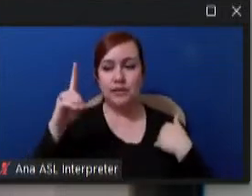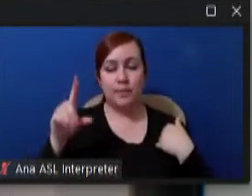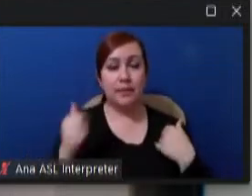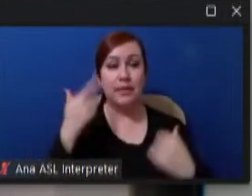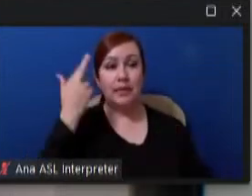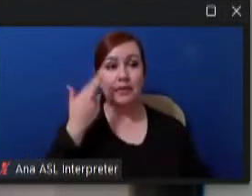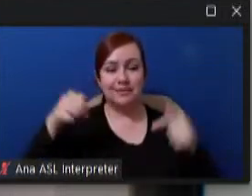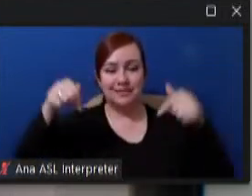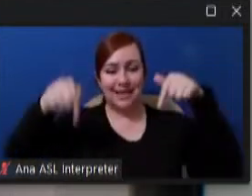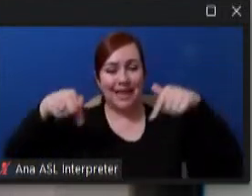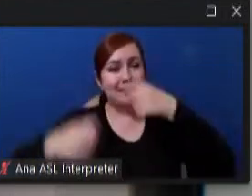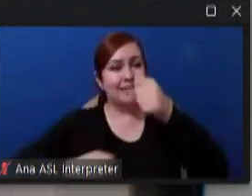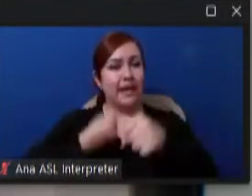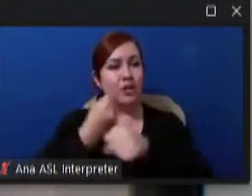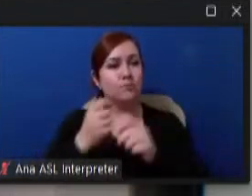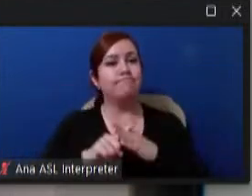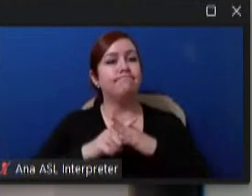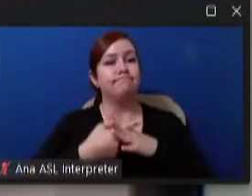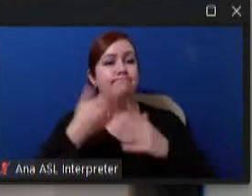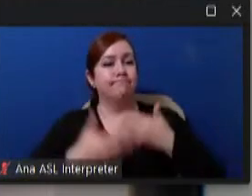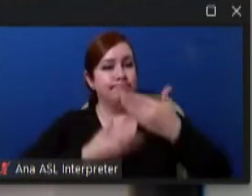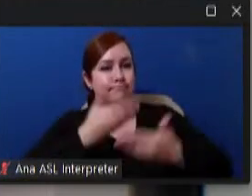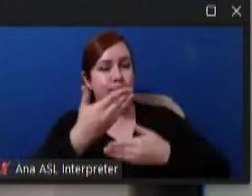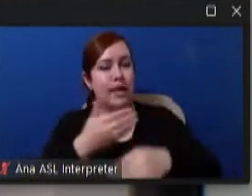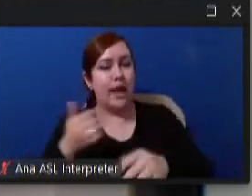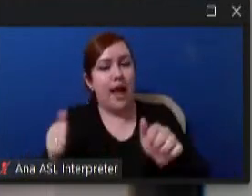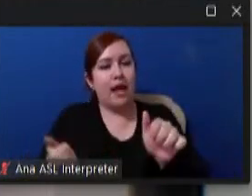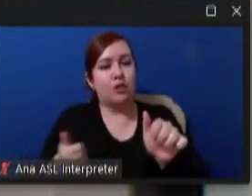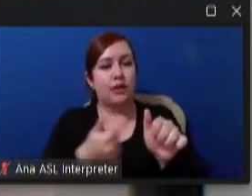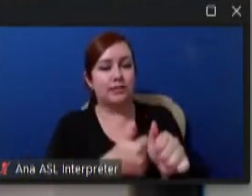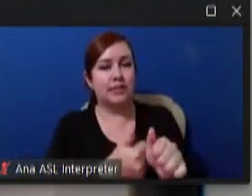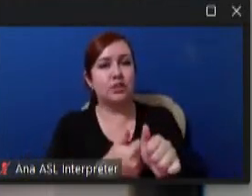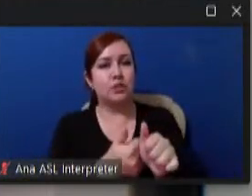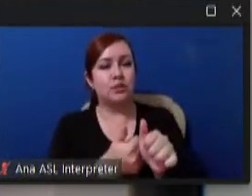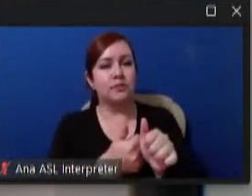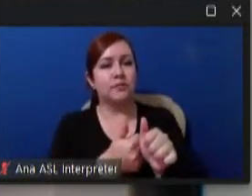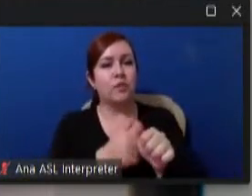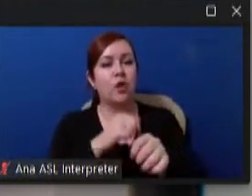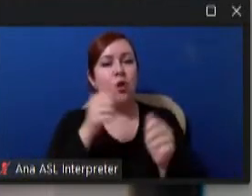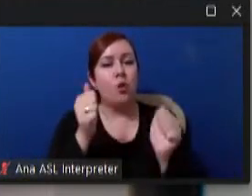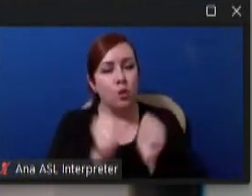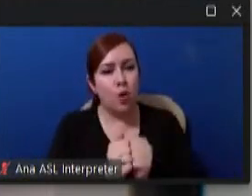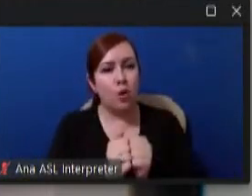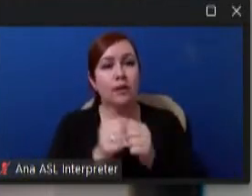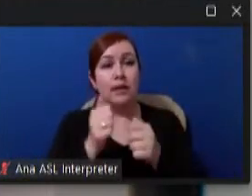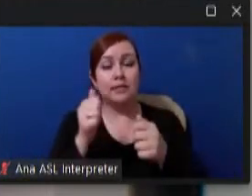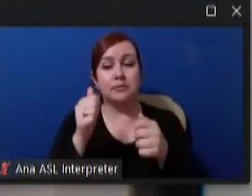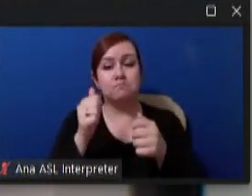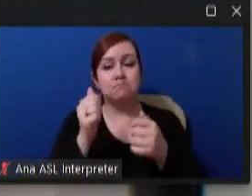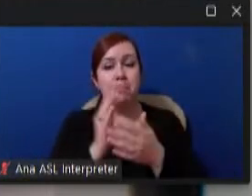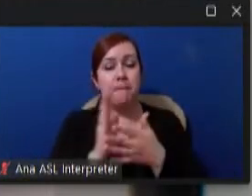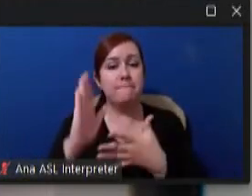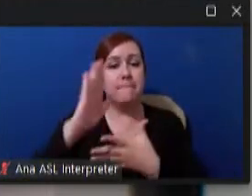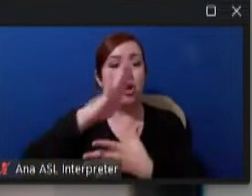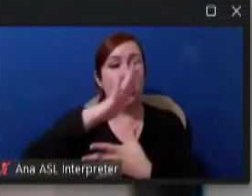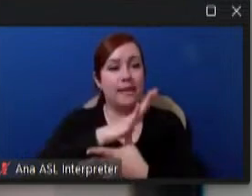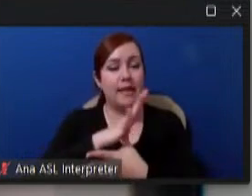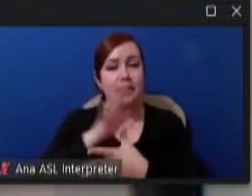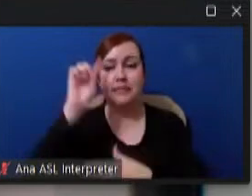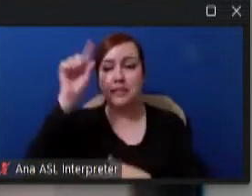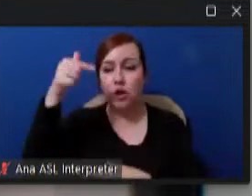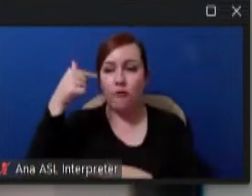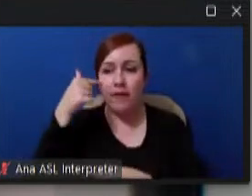with disabilities and girls with disabilities. So we will begin the process of harmonizing all of this with